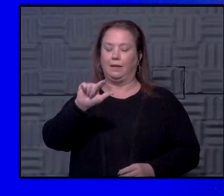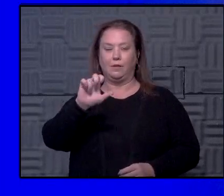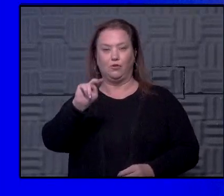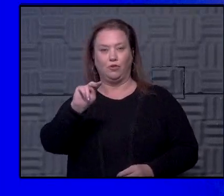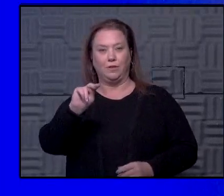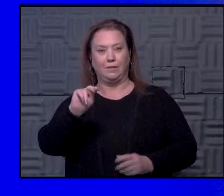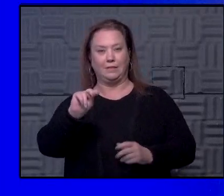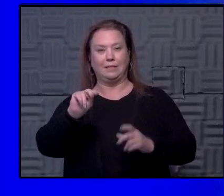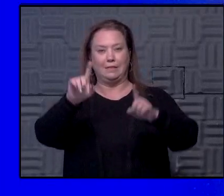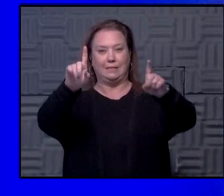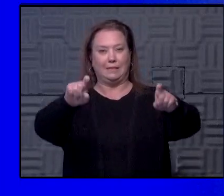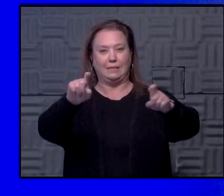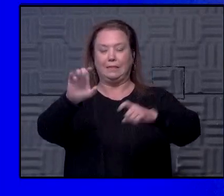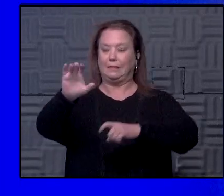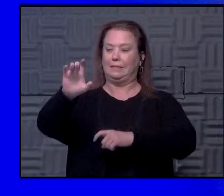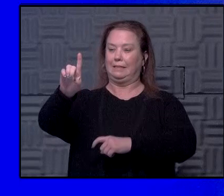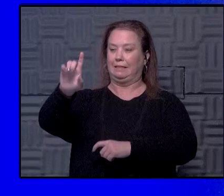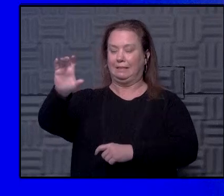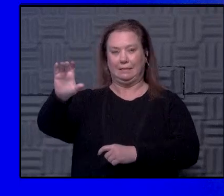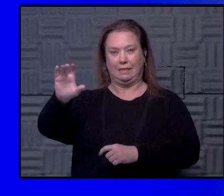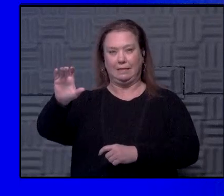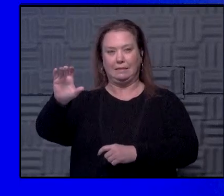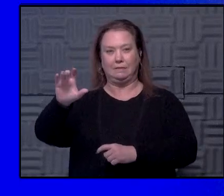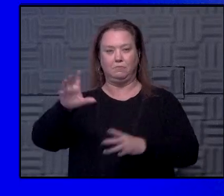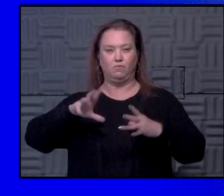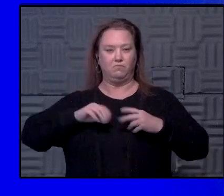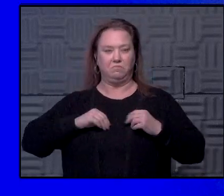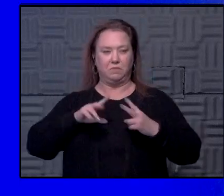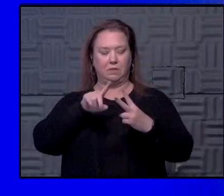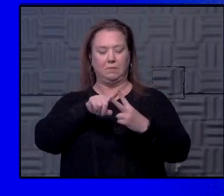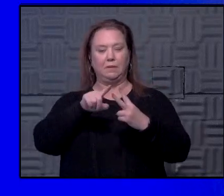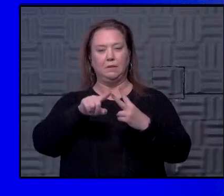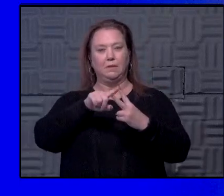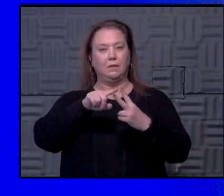However, the CDC guidance says PCR or antigen test.